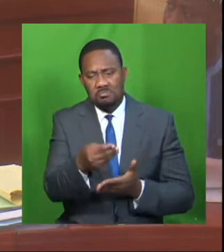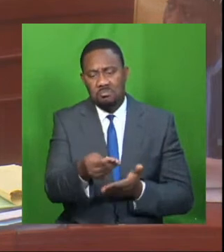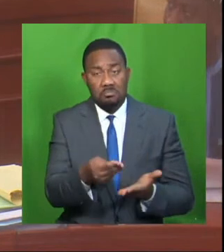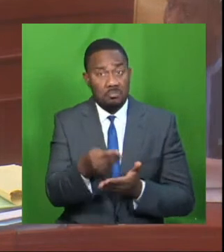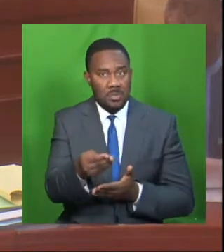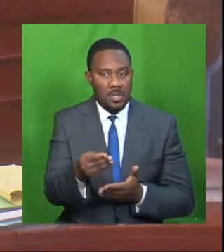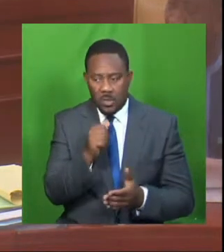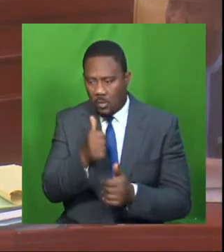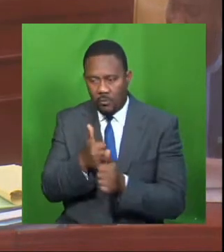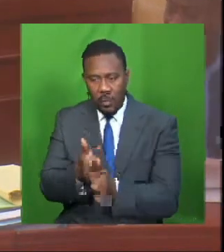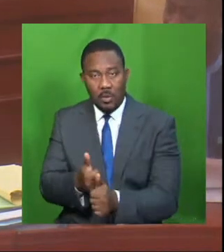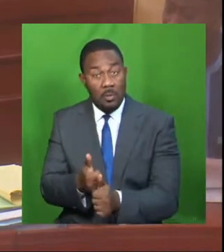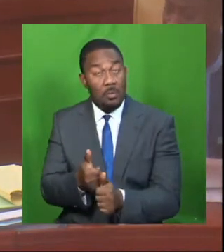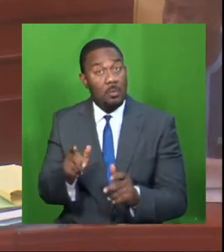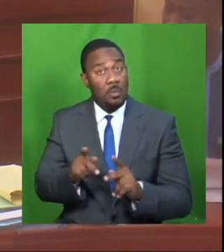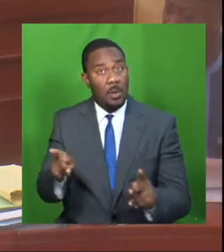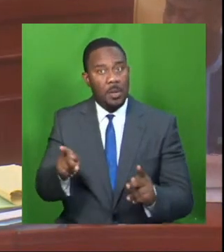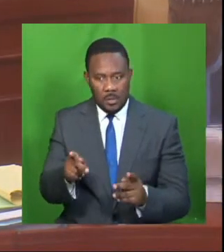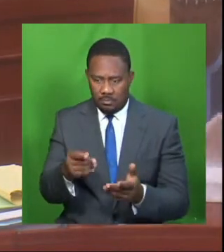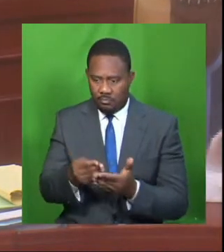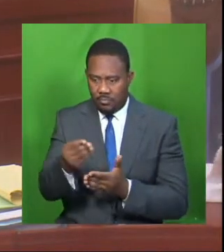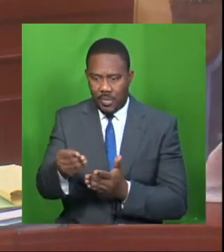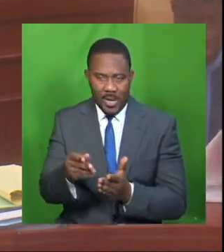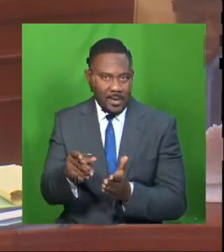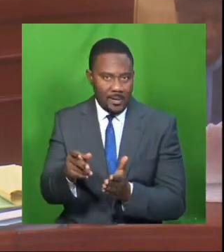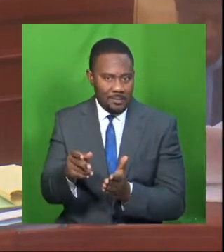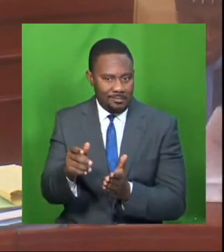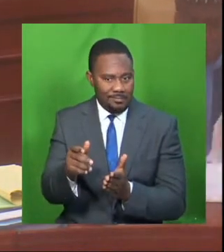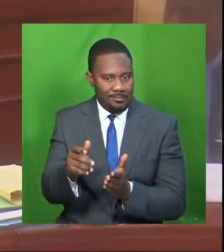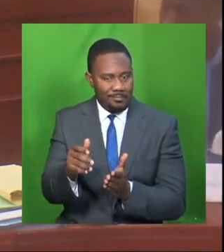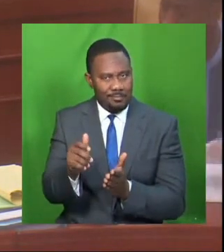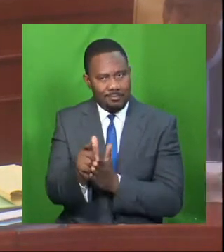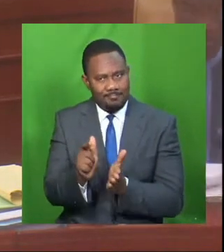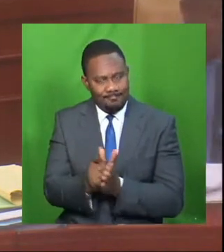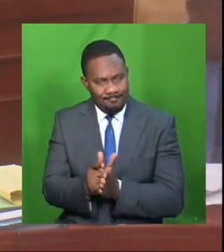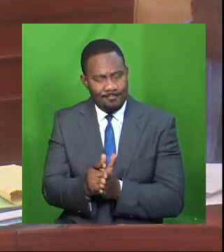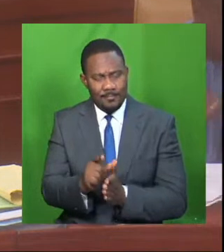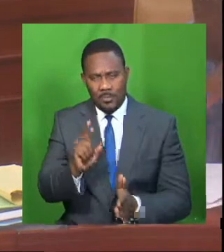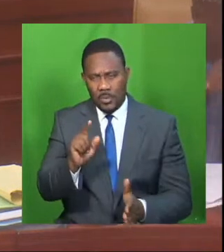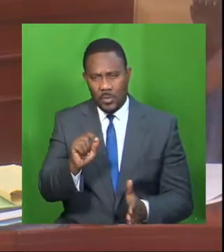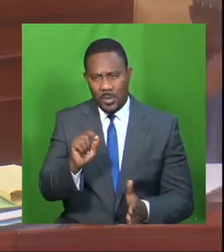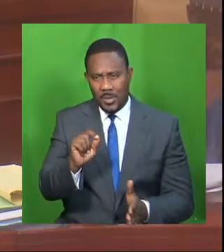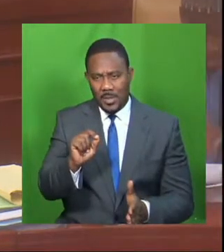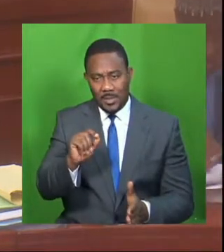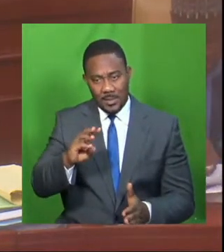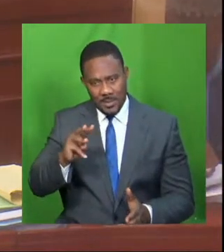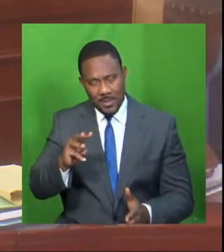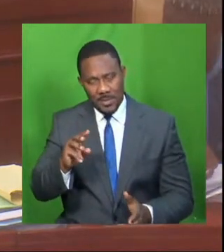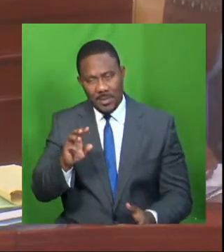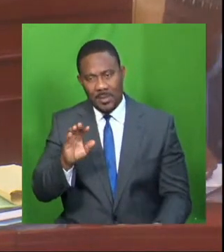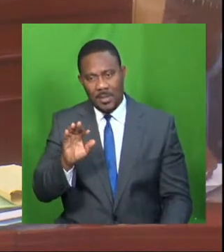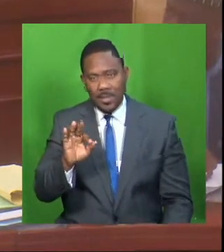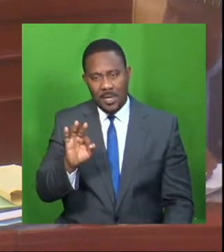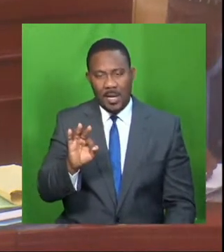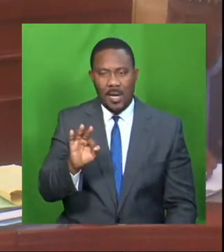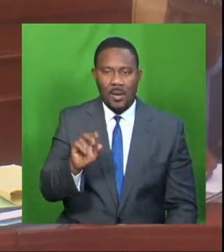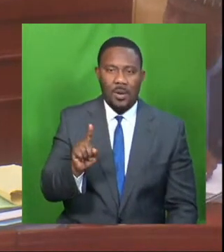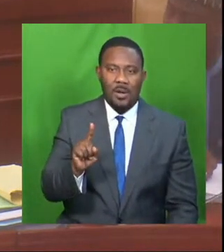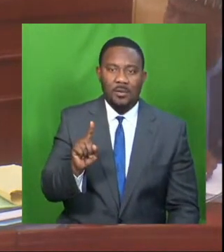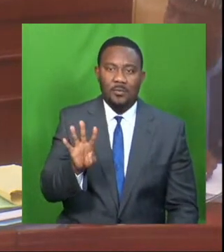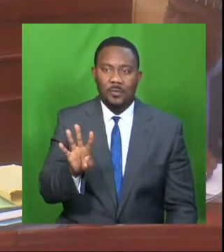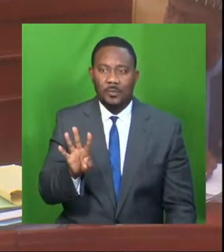bordered on outstanding debts and loans recoverable, cash,